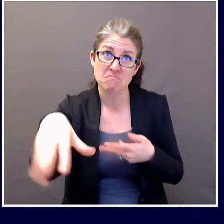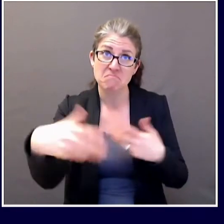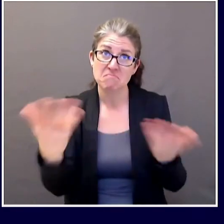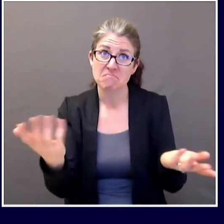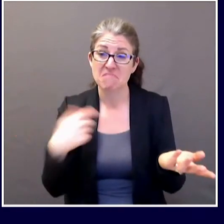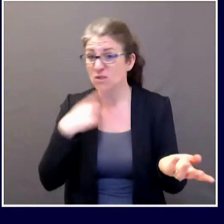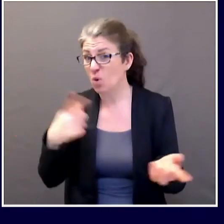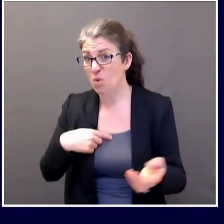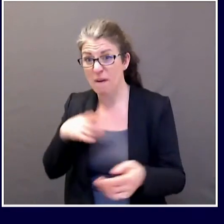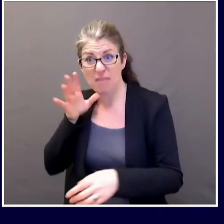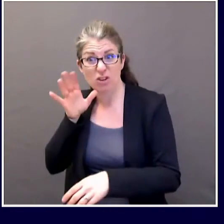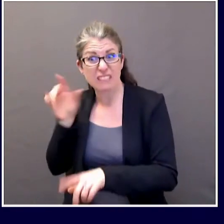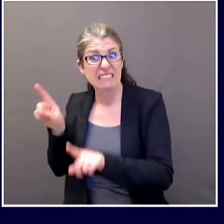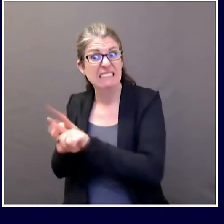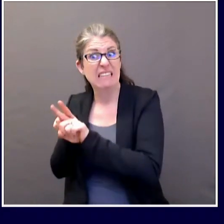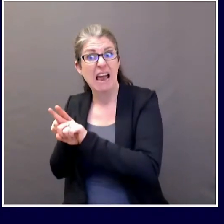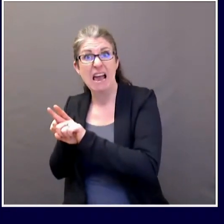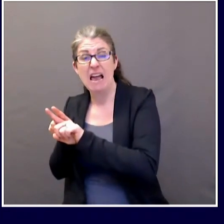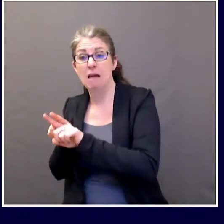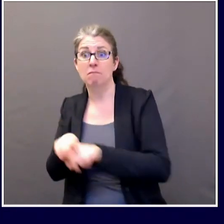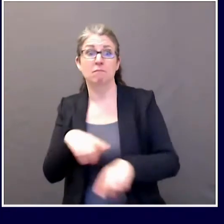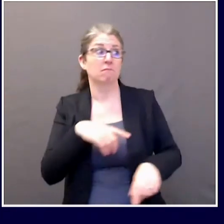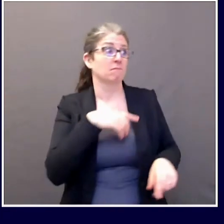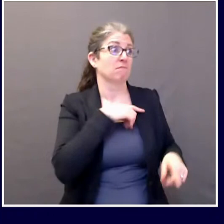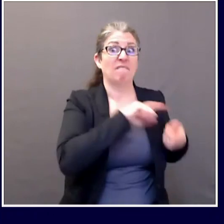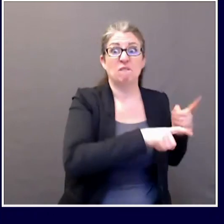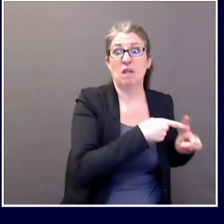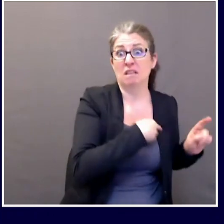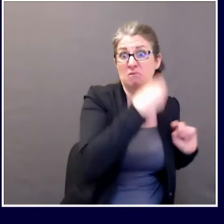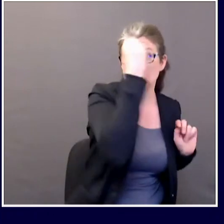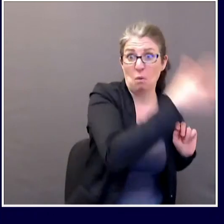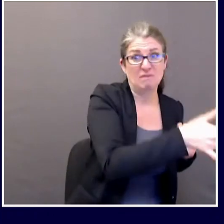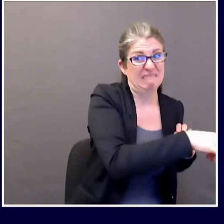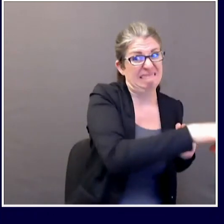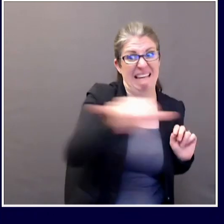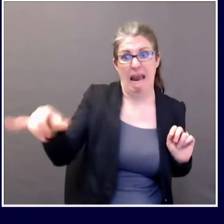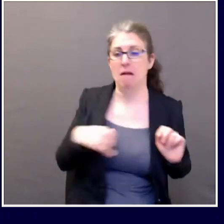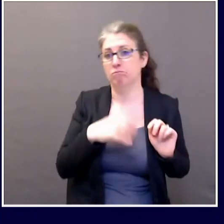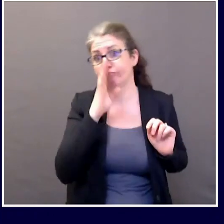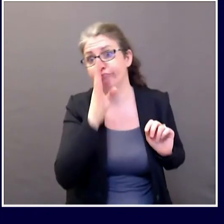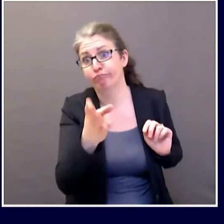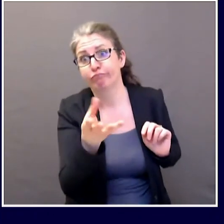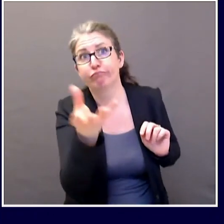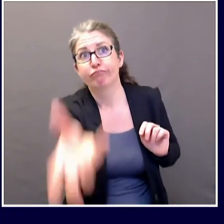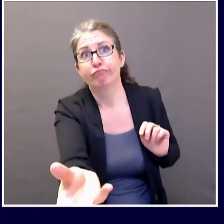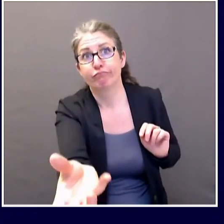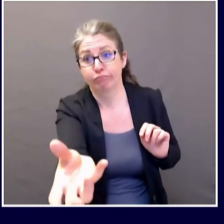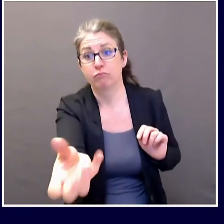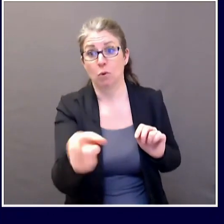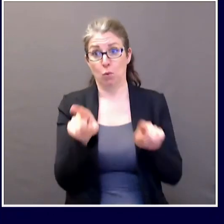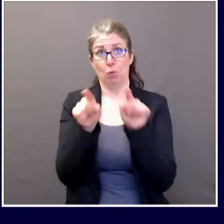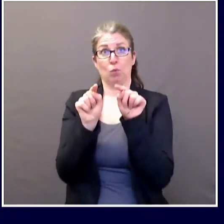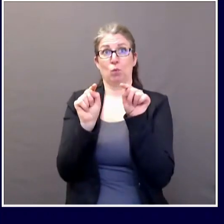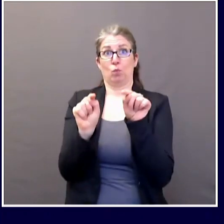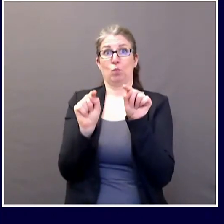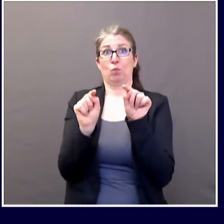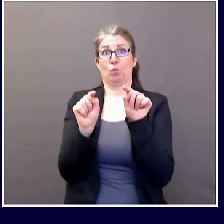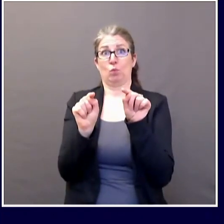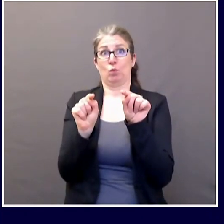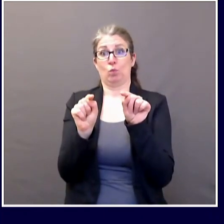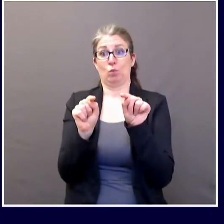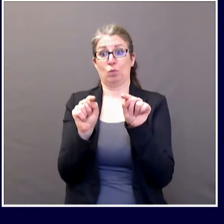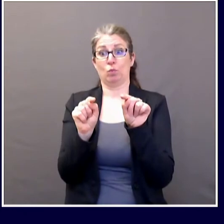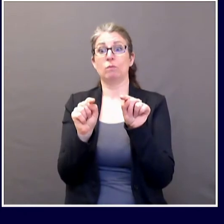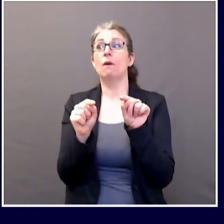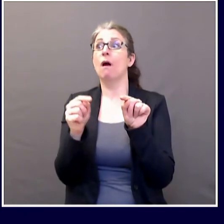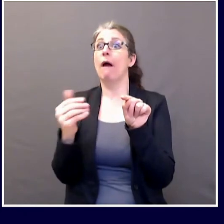unequivocal. You should get the very first COVID vaccine that is offered to you.